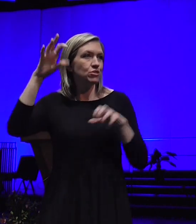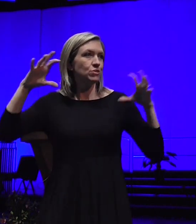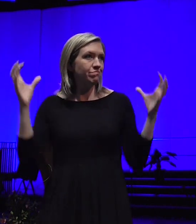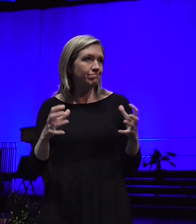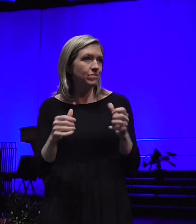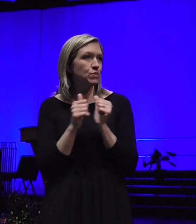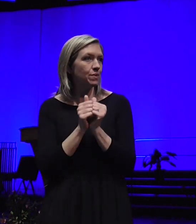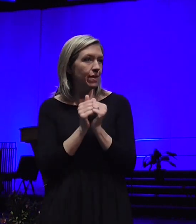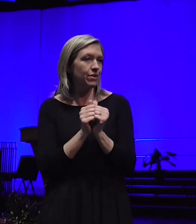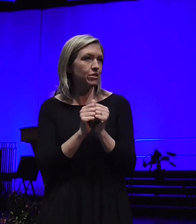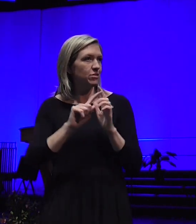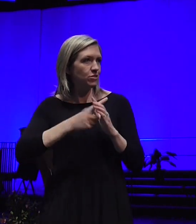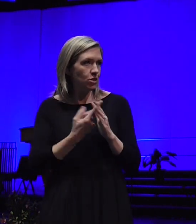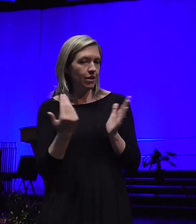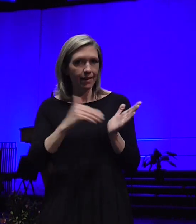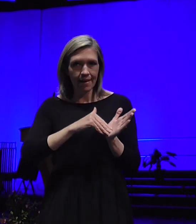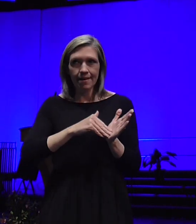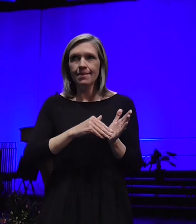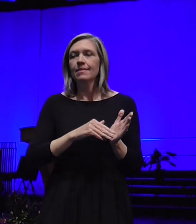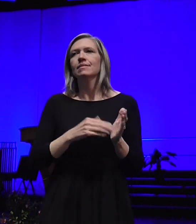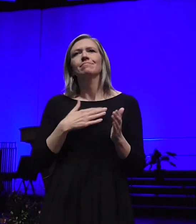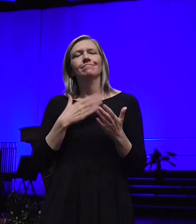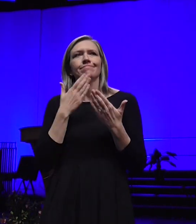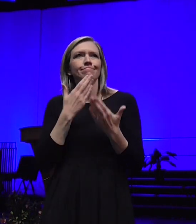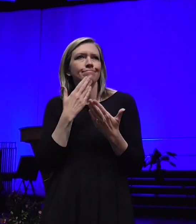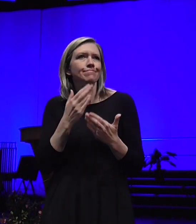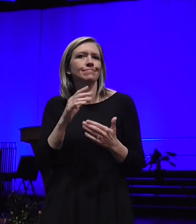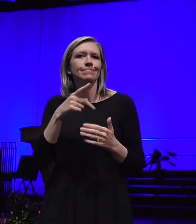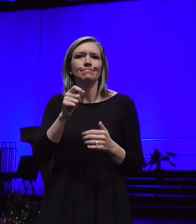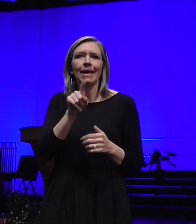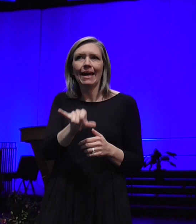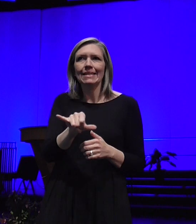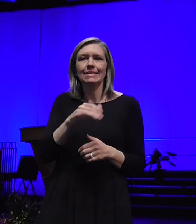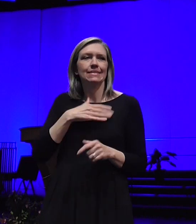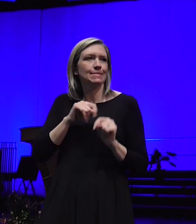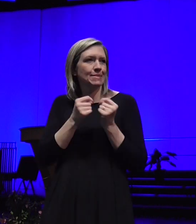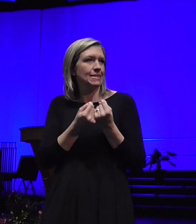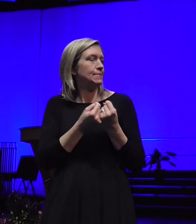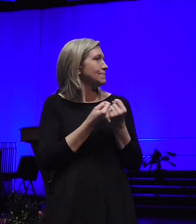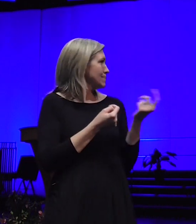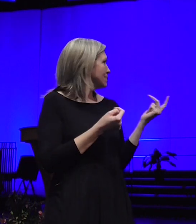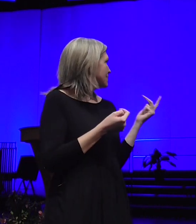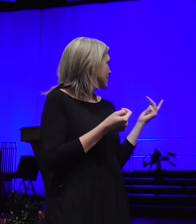that back. And so great to have Patty on the team. Yeah.